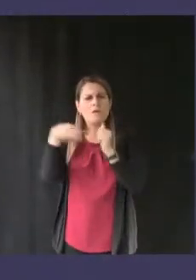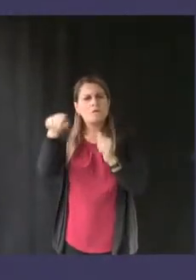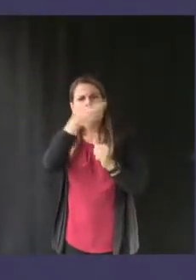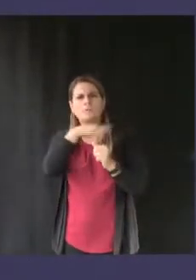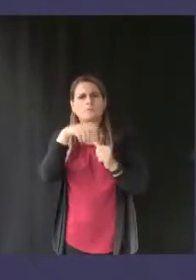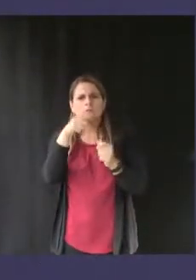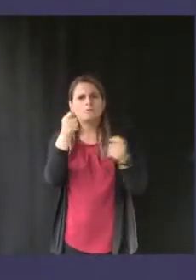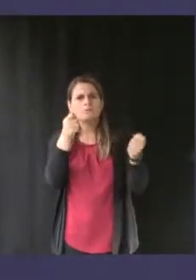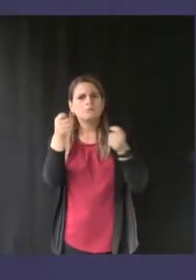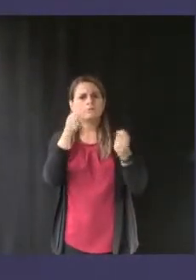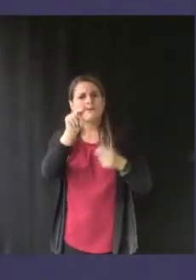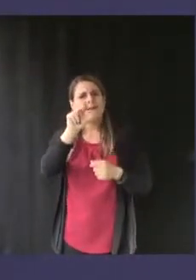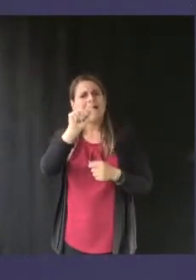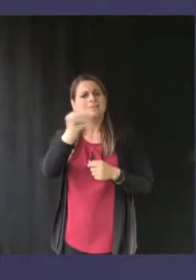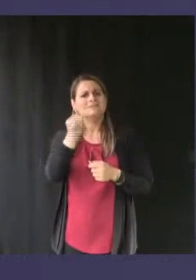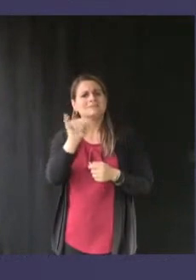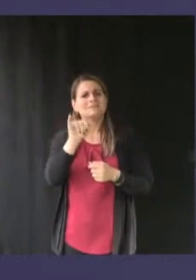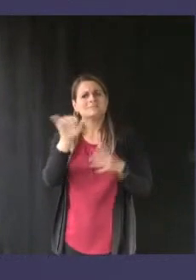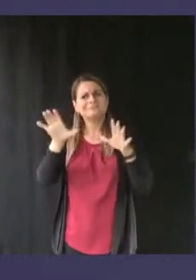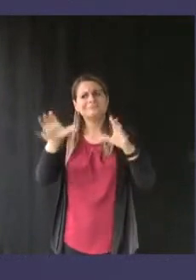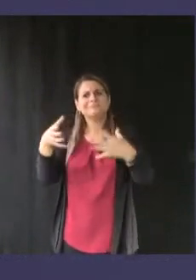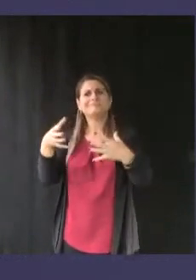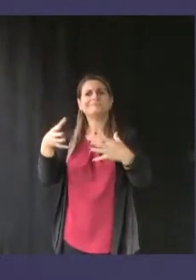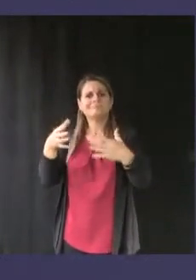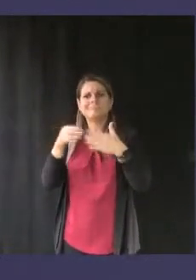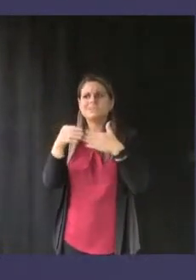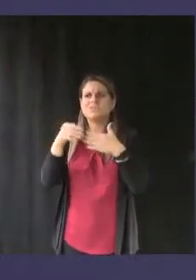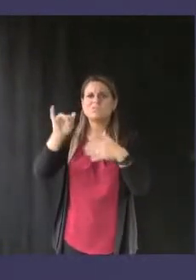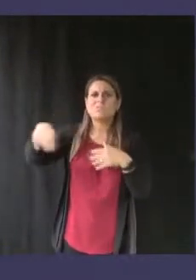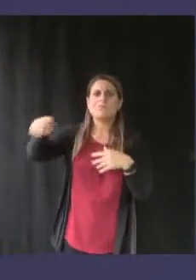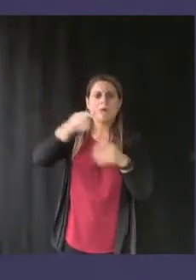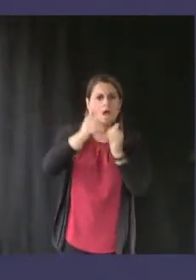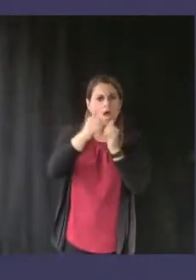Nazi leaders?